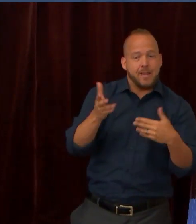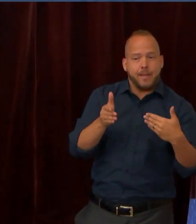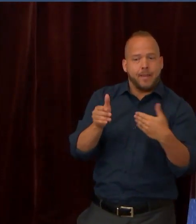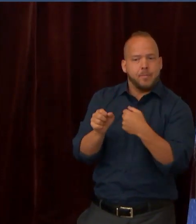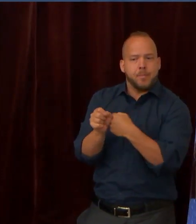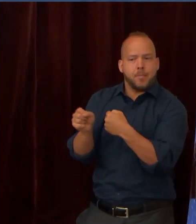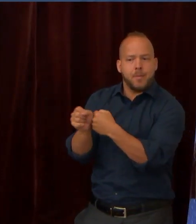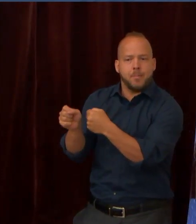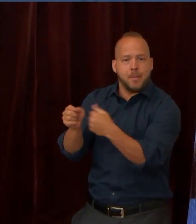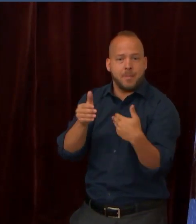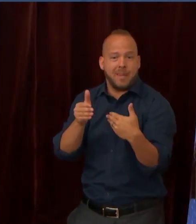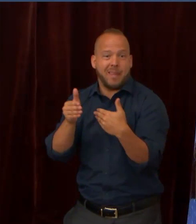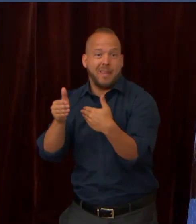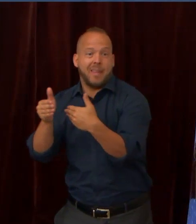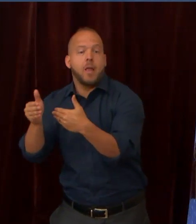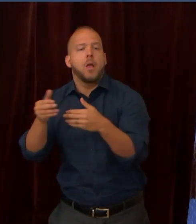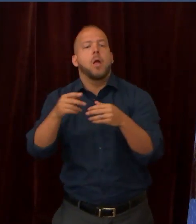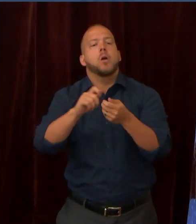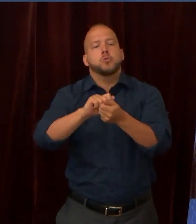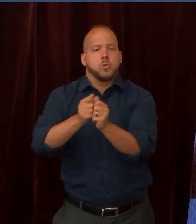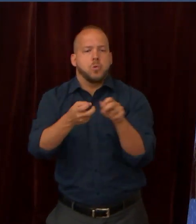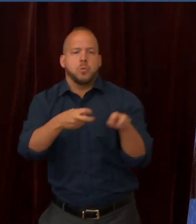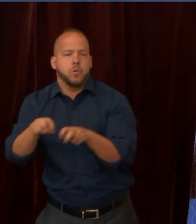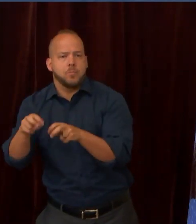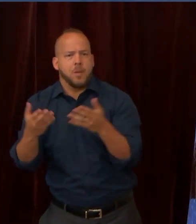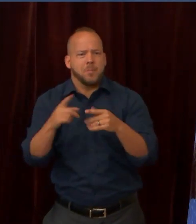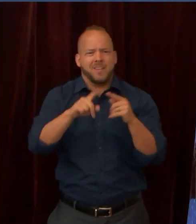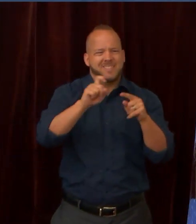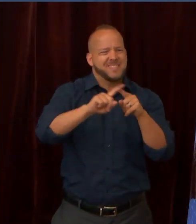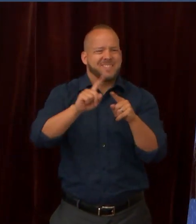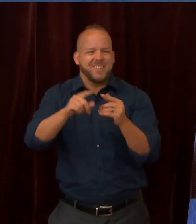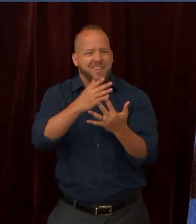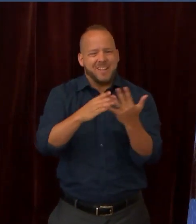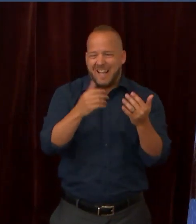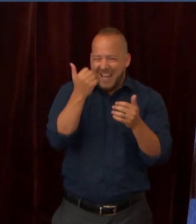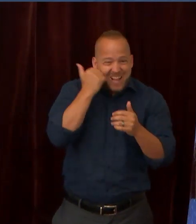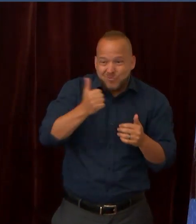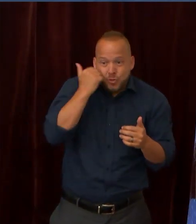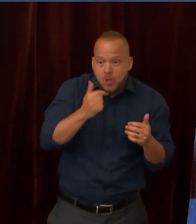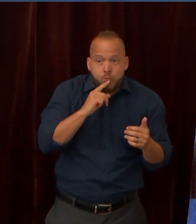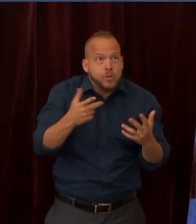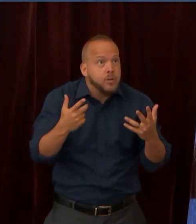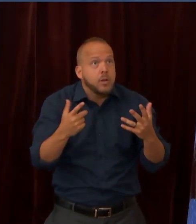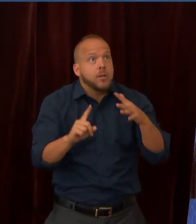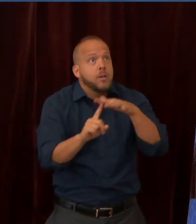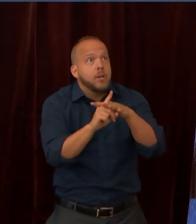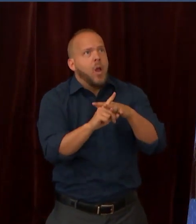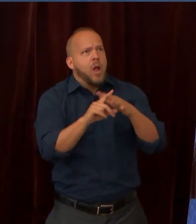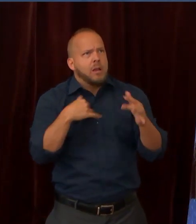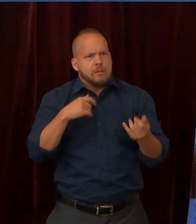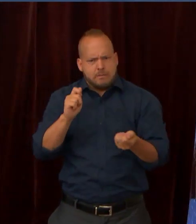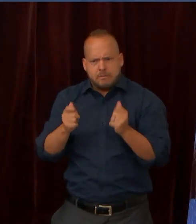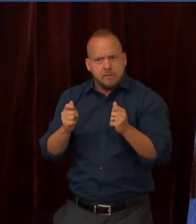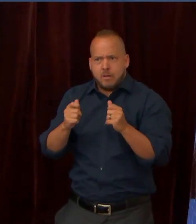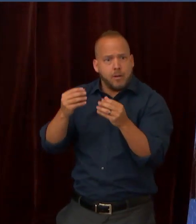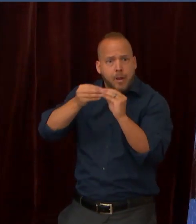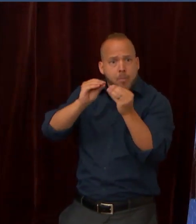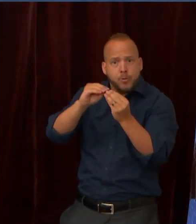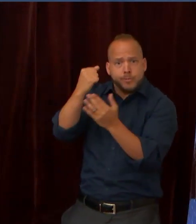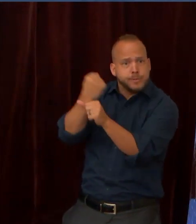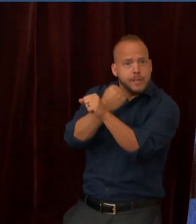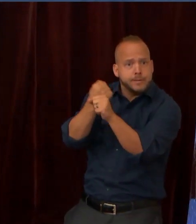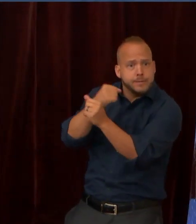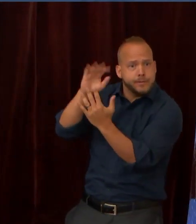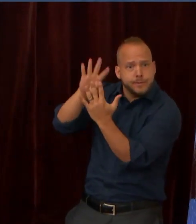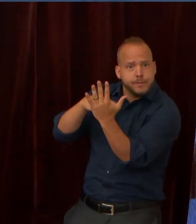basis. Yesterday, we had our most recent briefing from the Institute for Disease Modeling, which